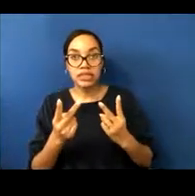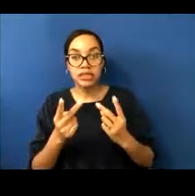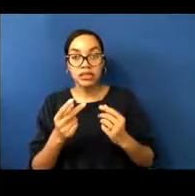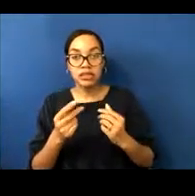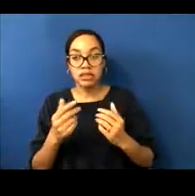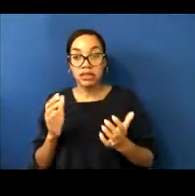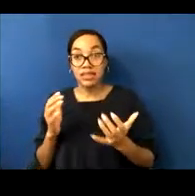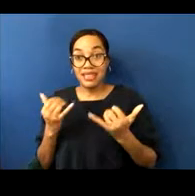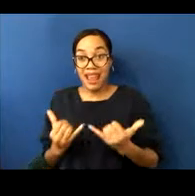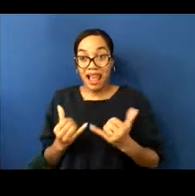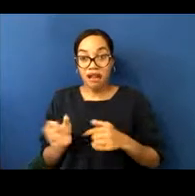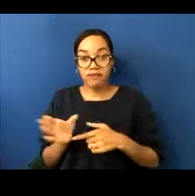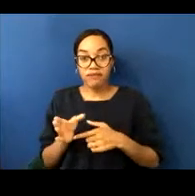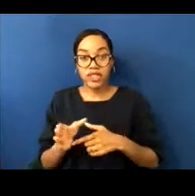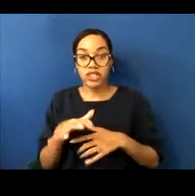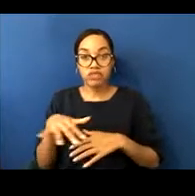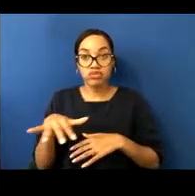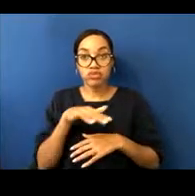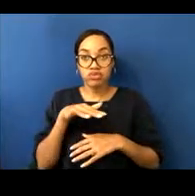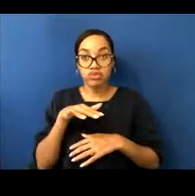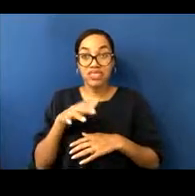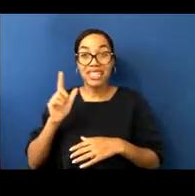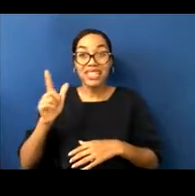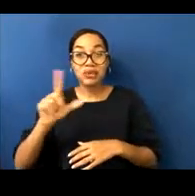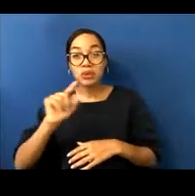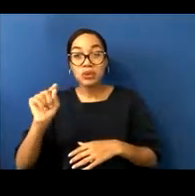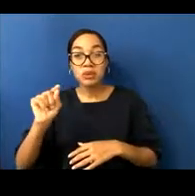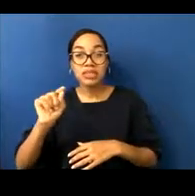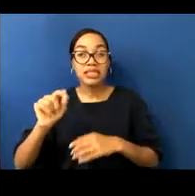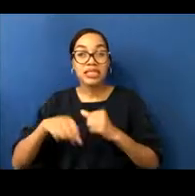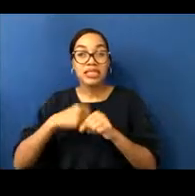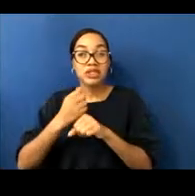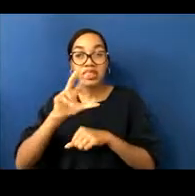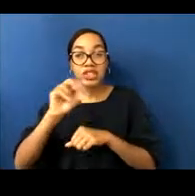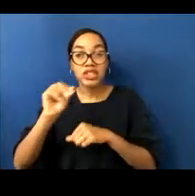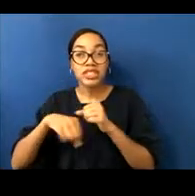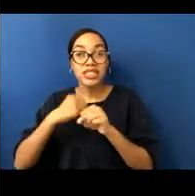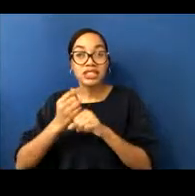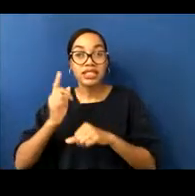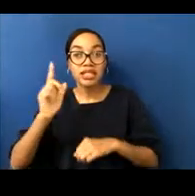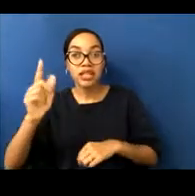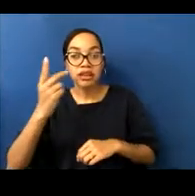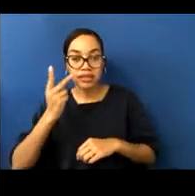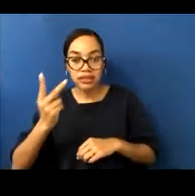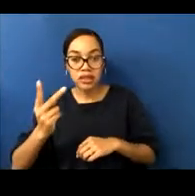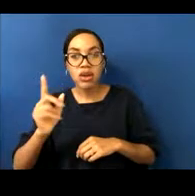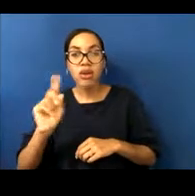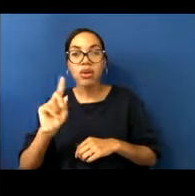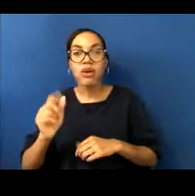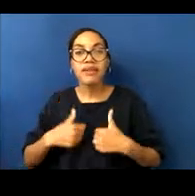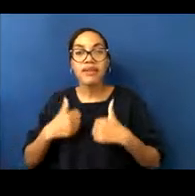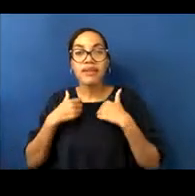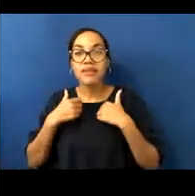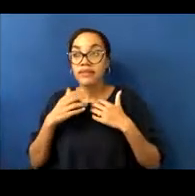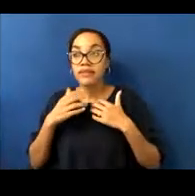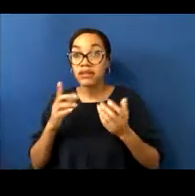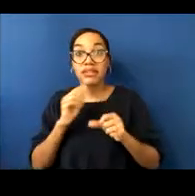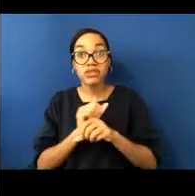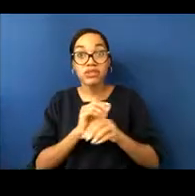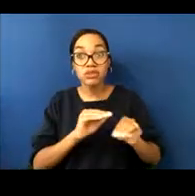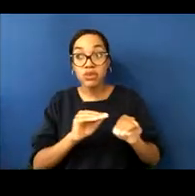versus where they'll be 25 to 30 years from now. And we can also assess where fish are, how much they've actually moved based